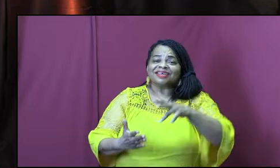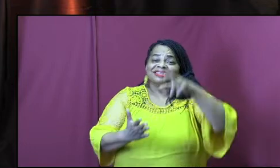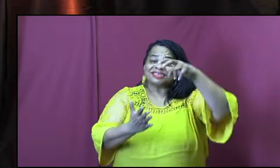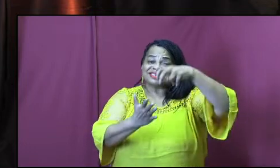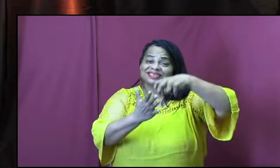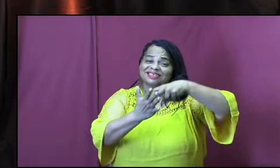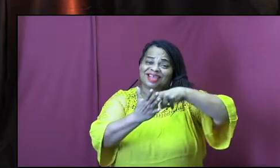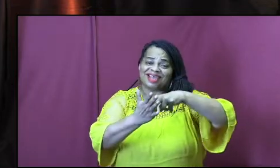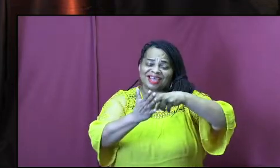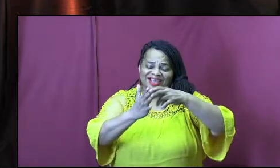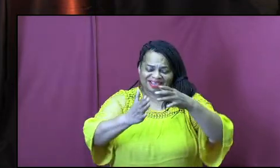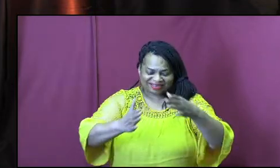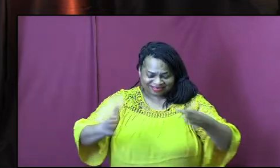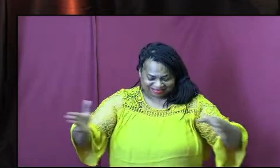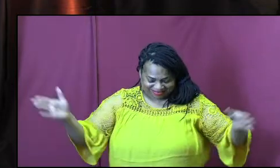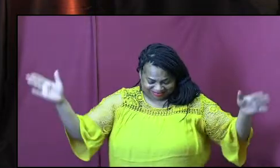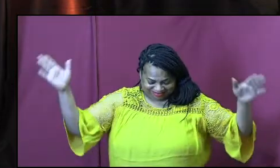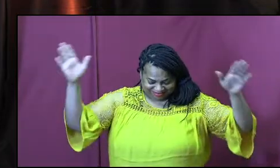mother that